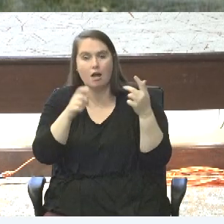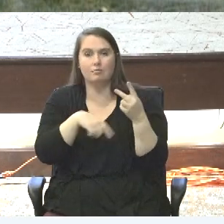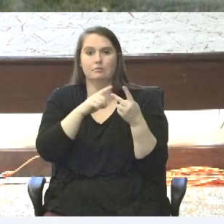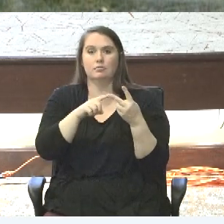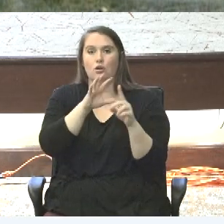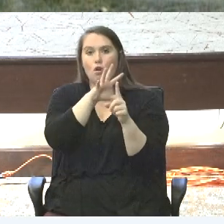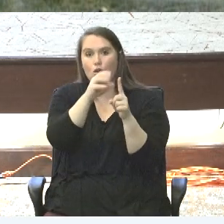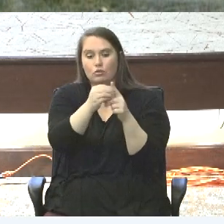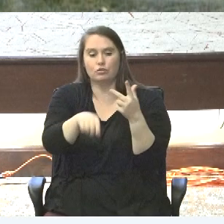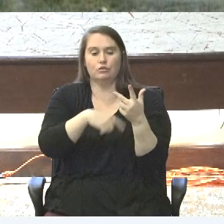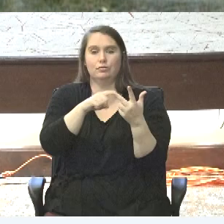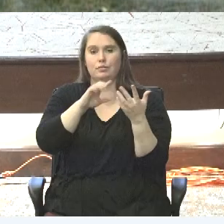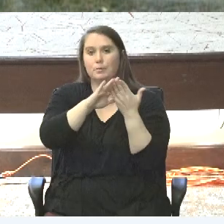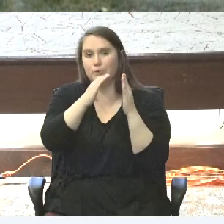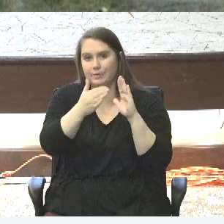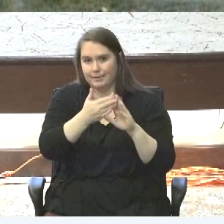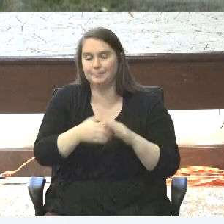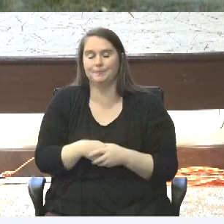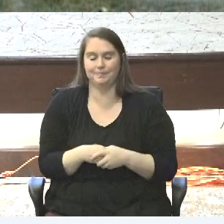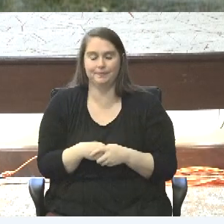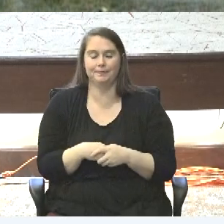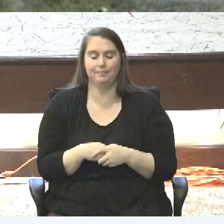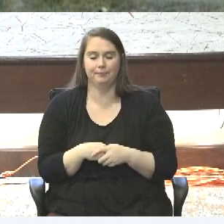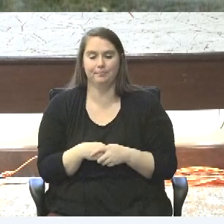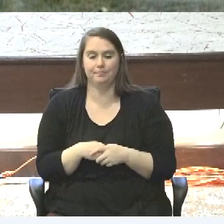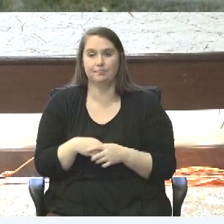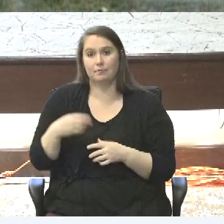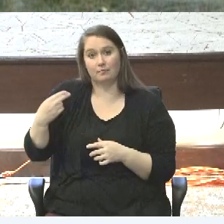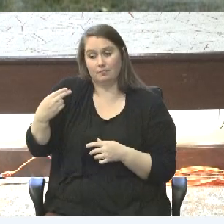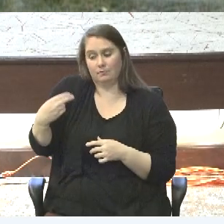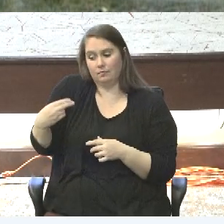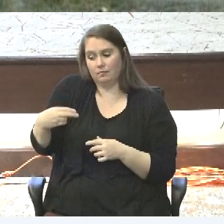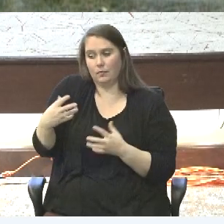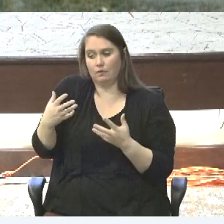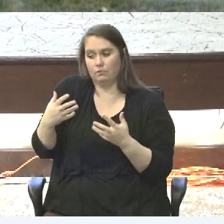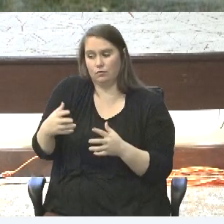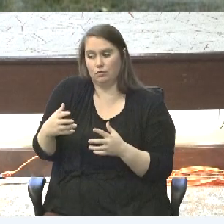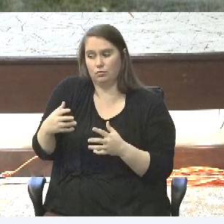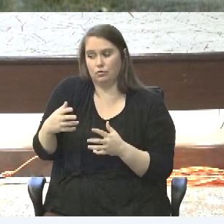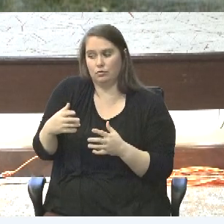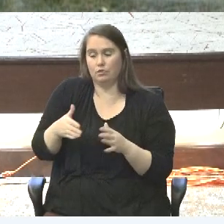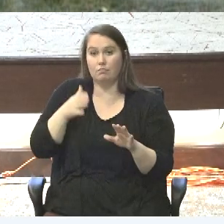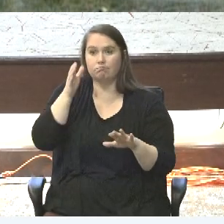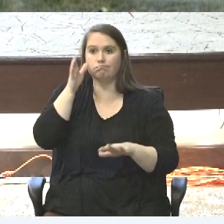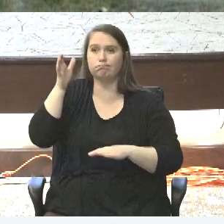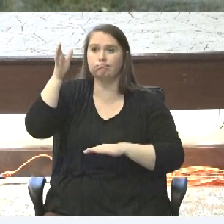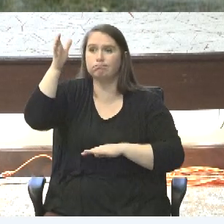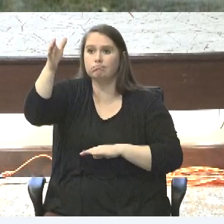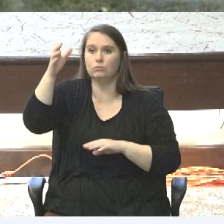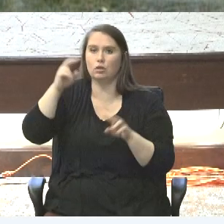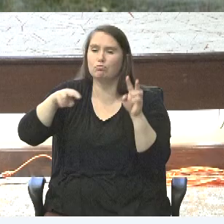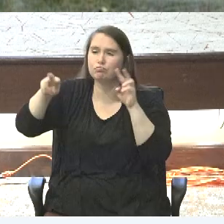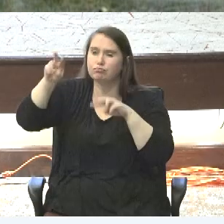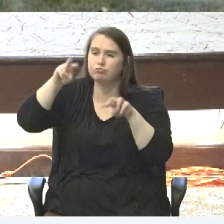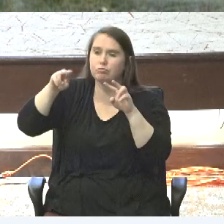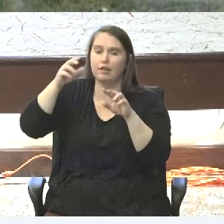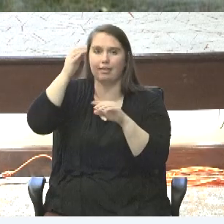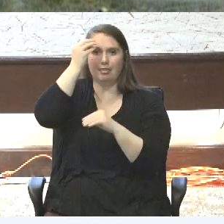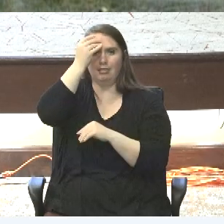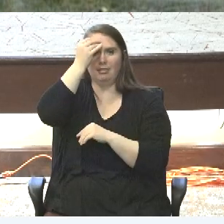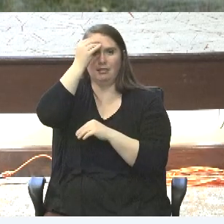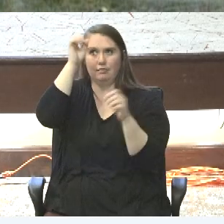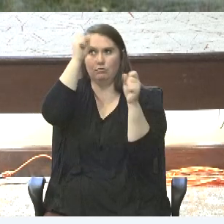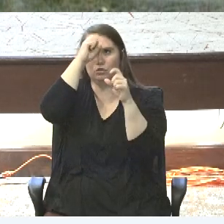community. By embracing our history, diverse offerings, and forward-thinking vision, this project will position Waco